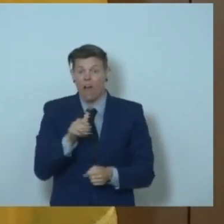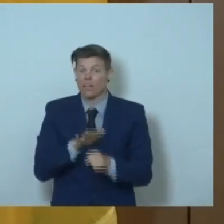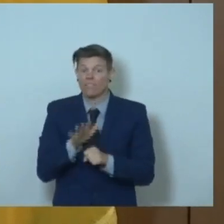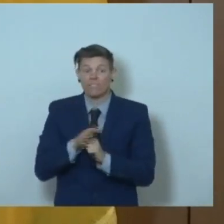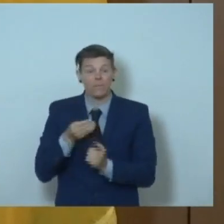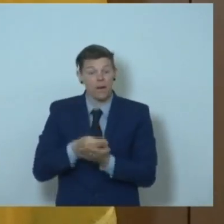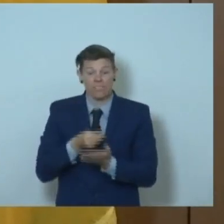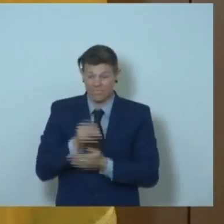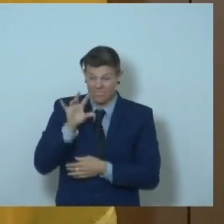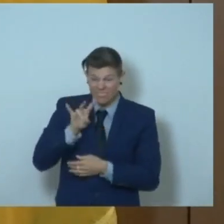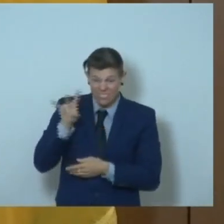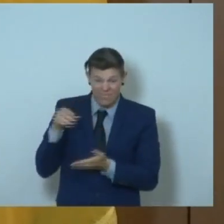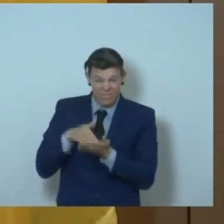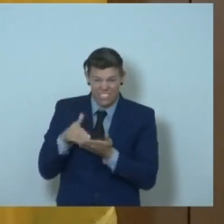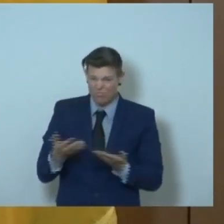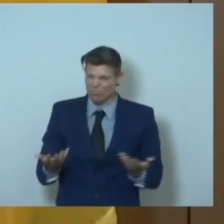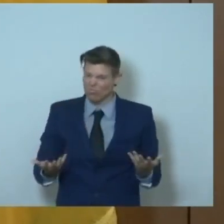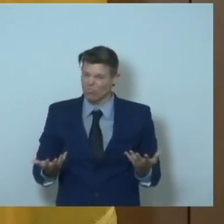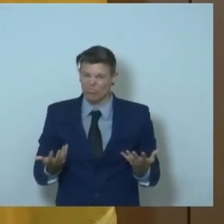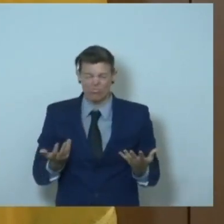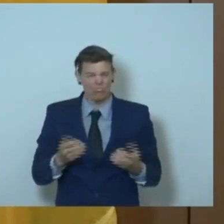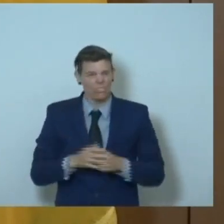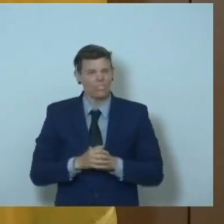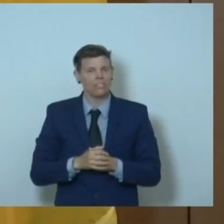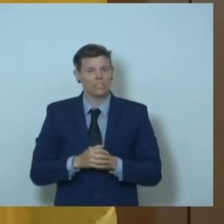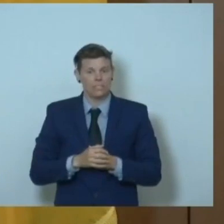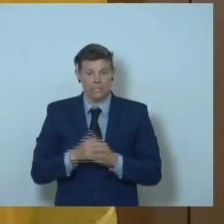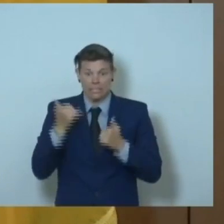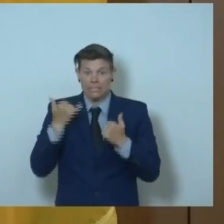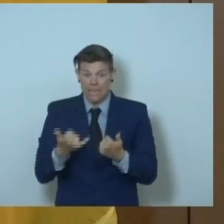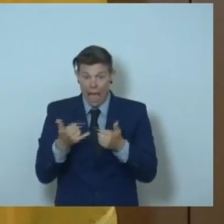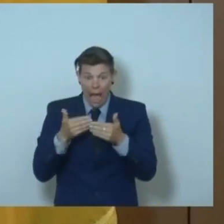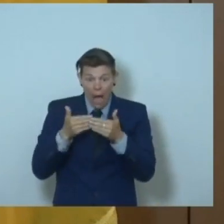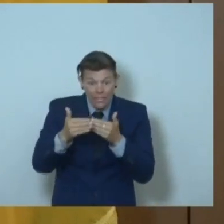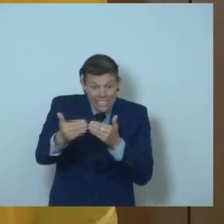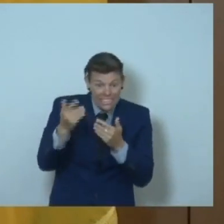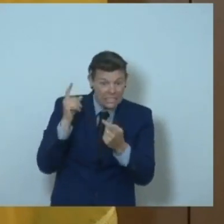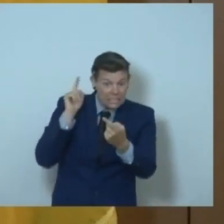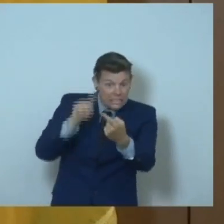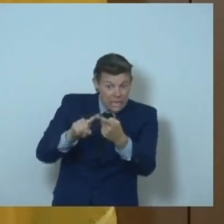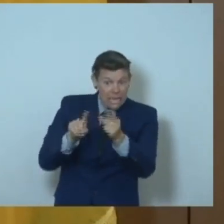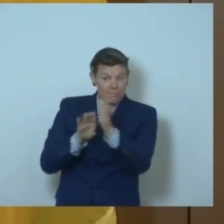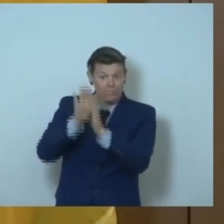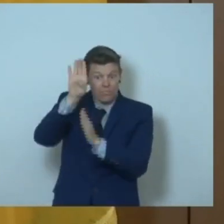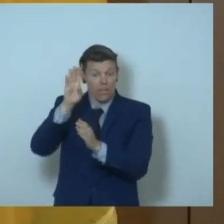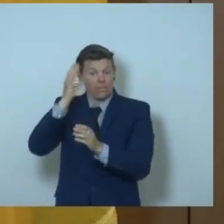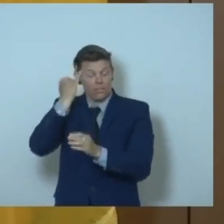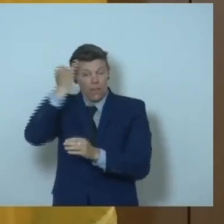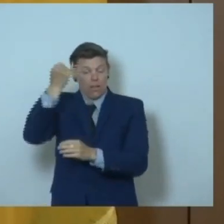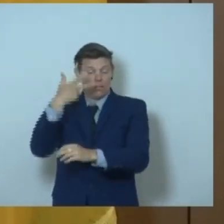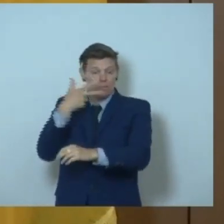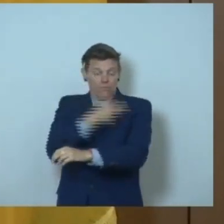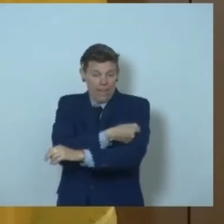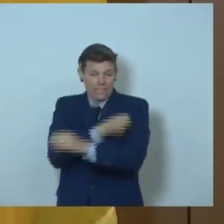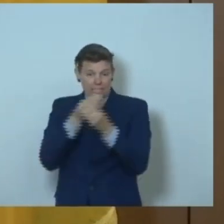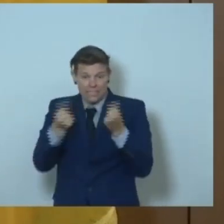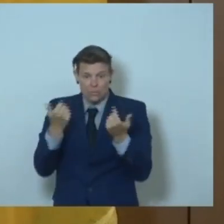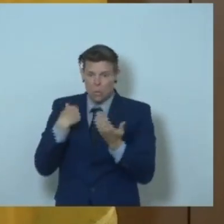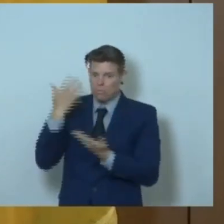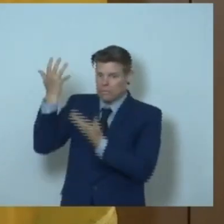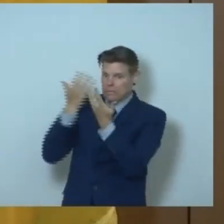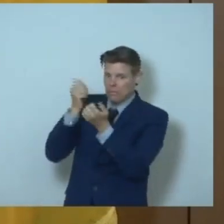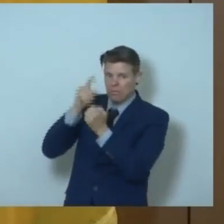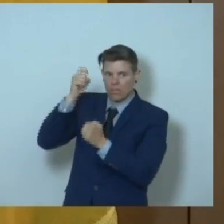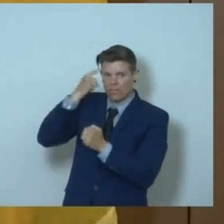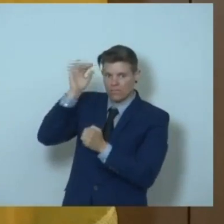a vaccine period. And so we're working with the federal government to determine what we're going to need, and all states are doing that. No state got